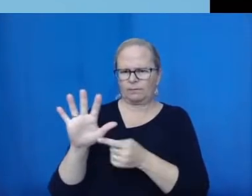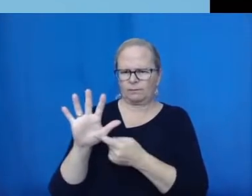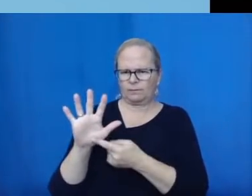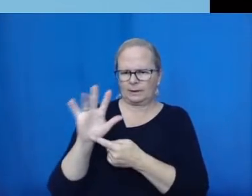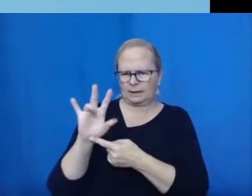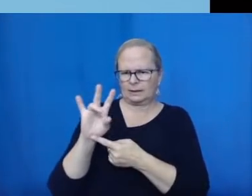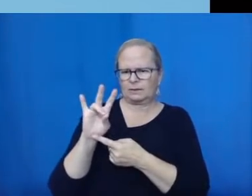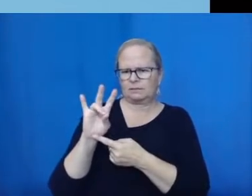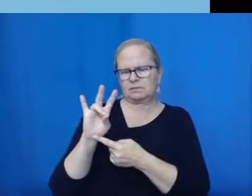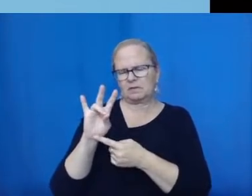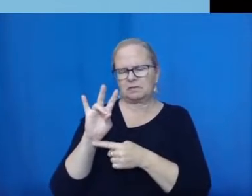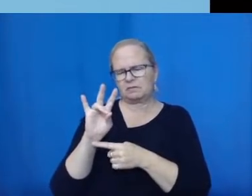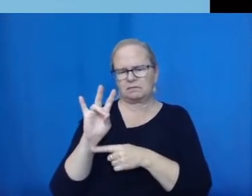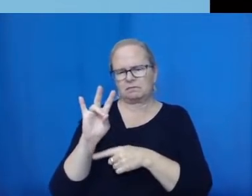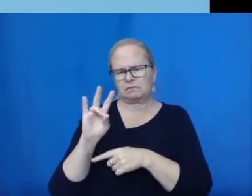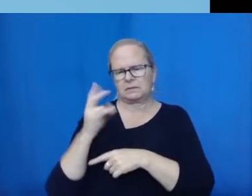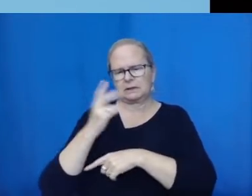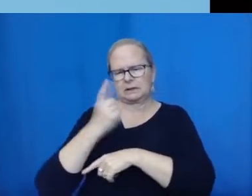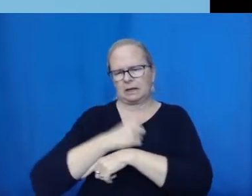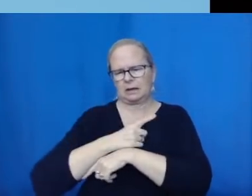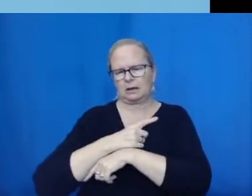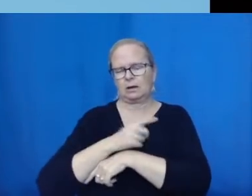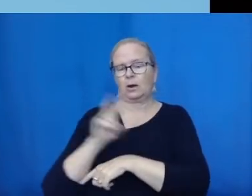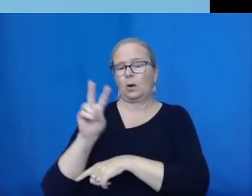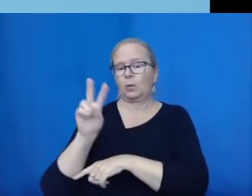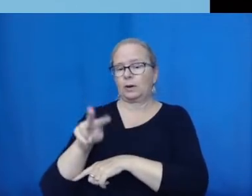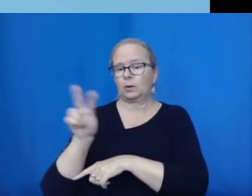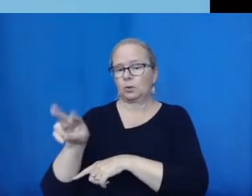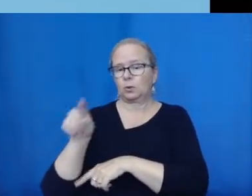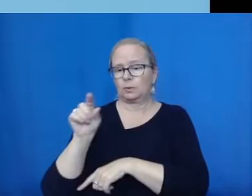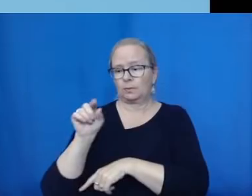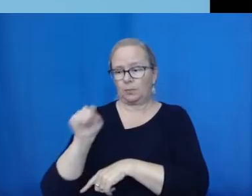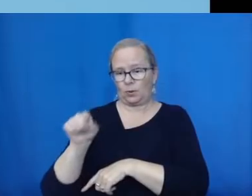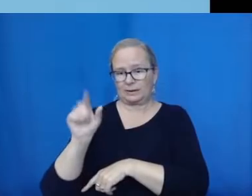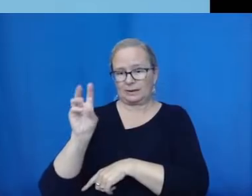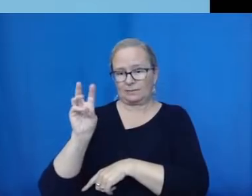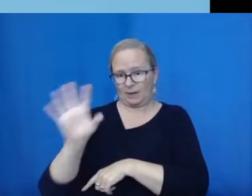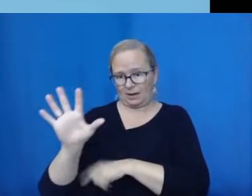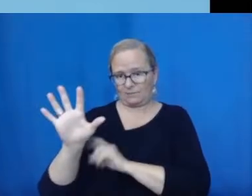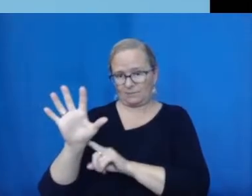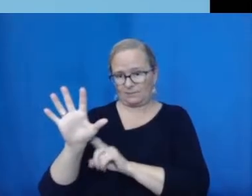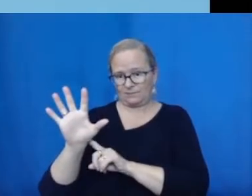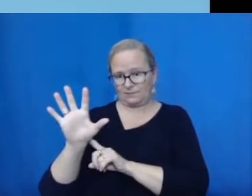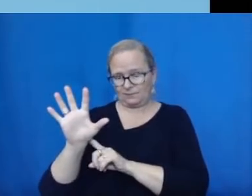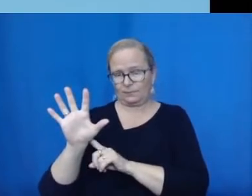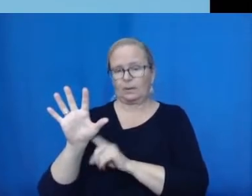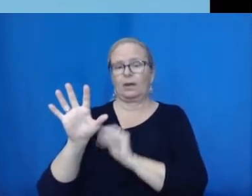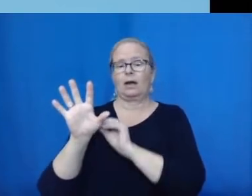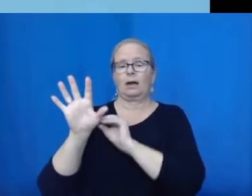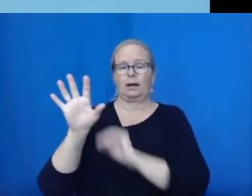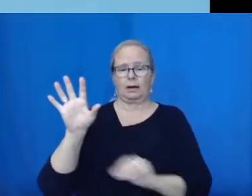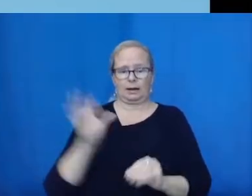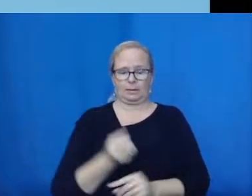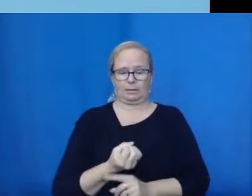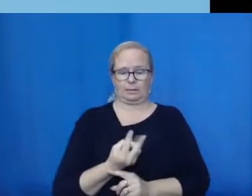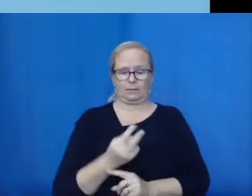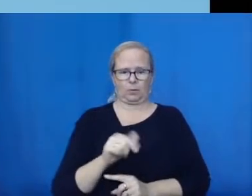trending in the right direction. Next slide, please. And then we have our percent positivity down